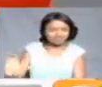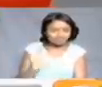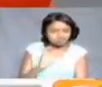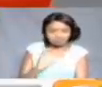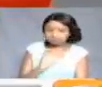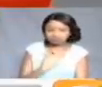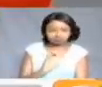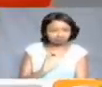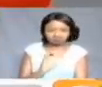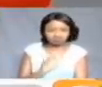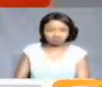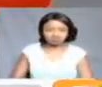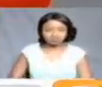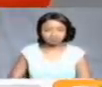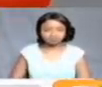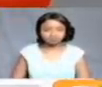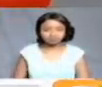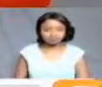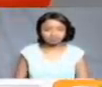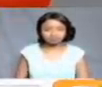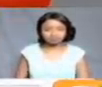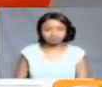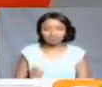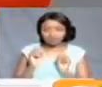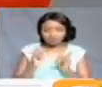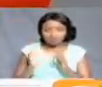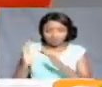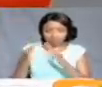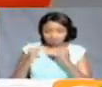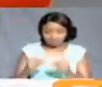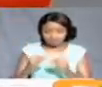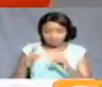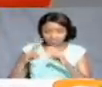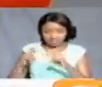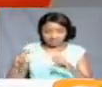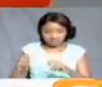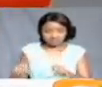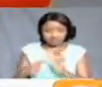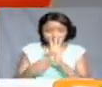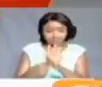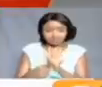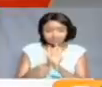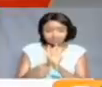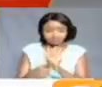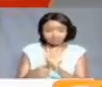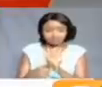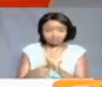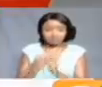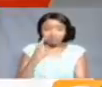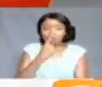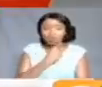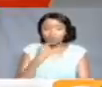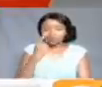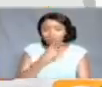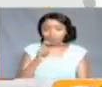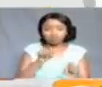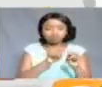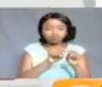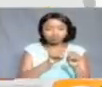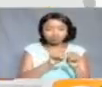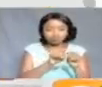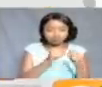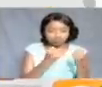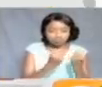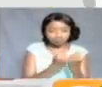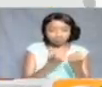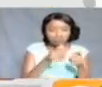of Odipo Dev. And that first slide coming up, looking at who social media users trust when